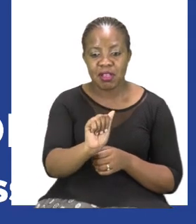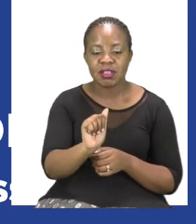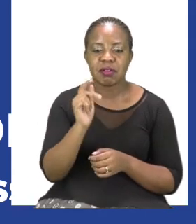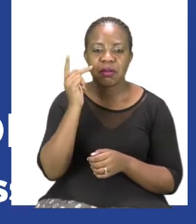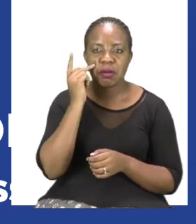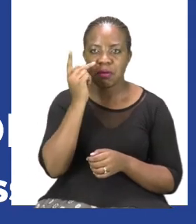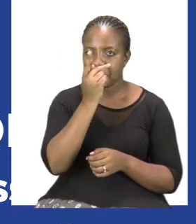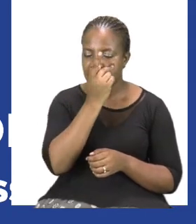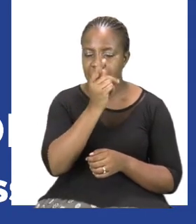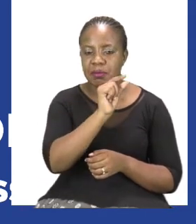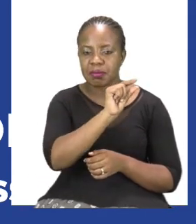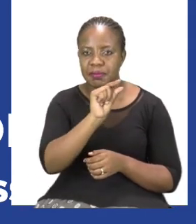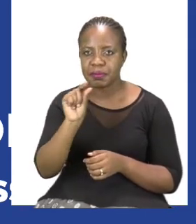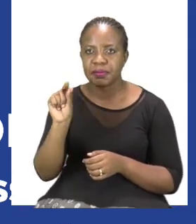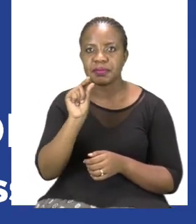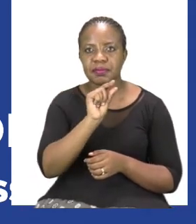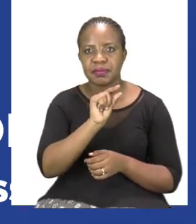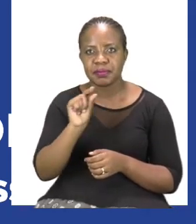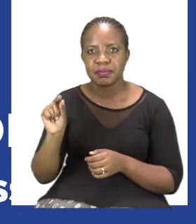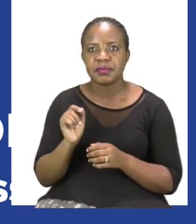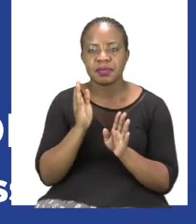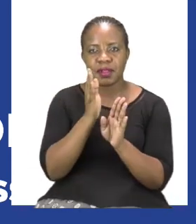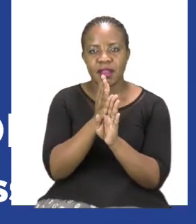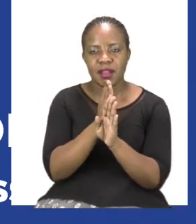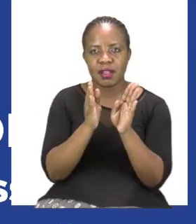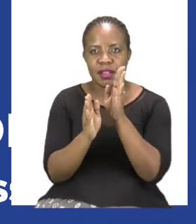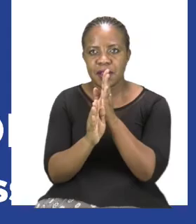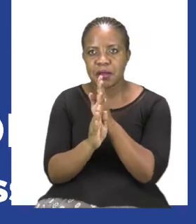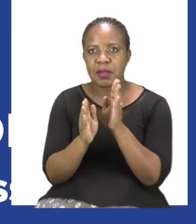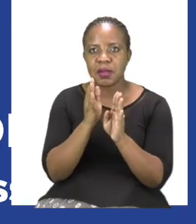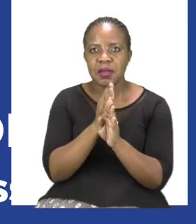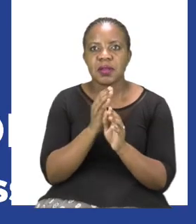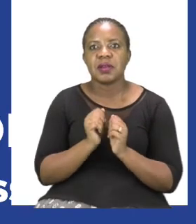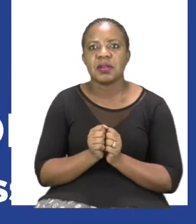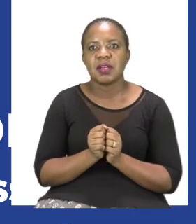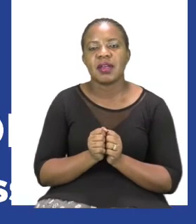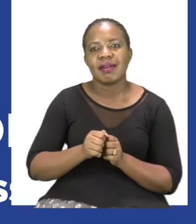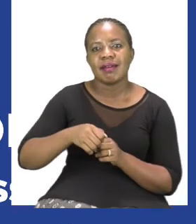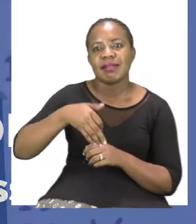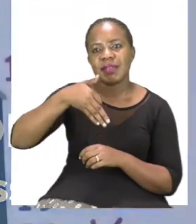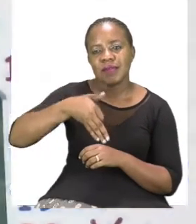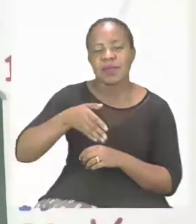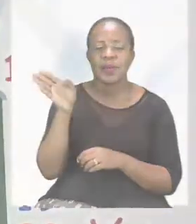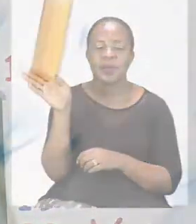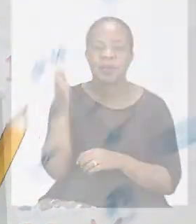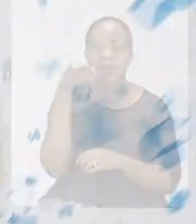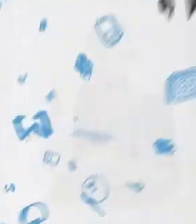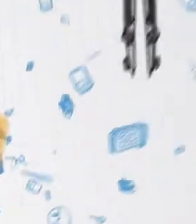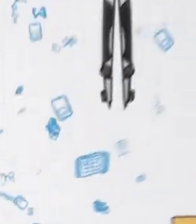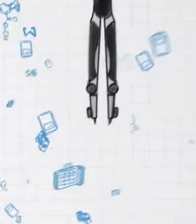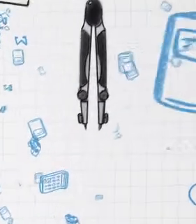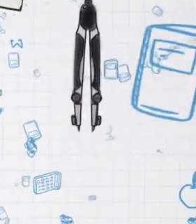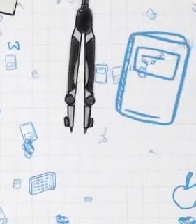pronoun sentences, arrangement, and the Namibian flag.